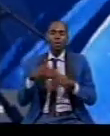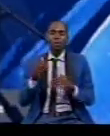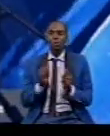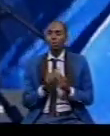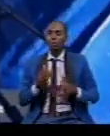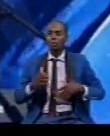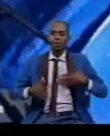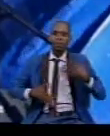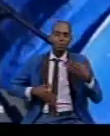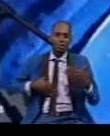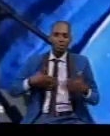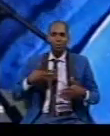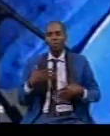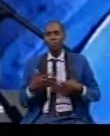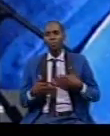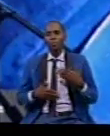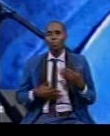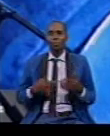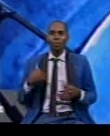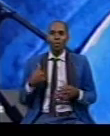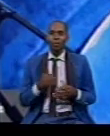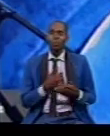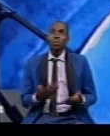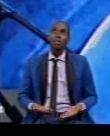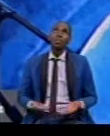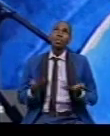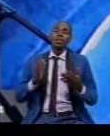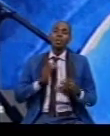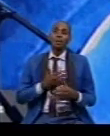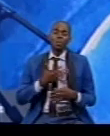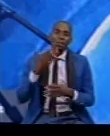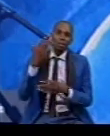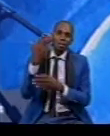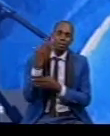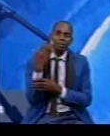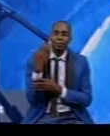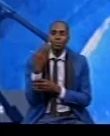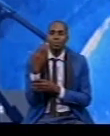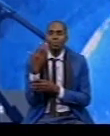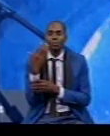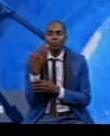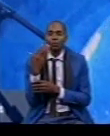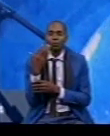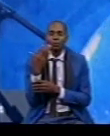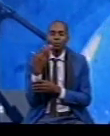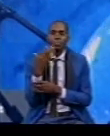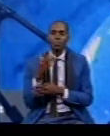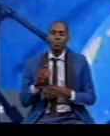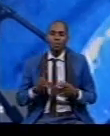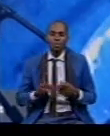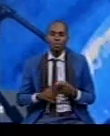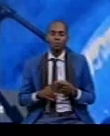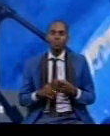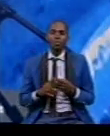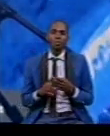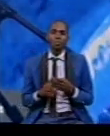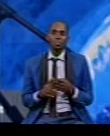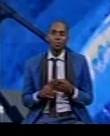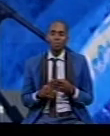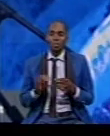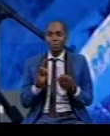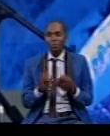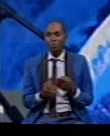tonight. Number one, we're looking at the restoration. The restoration. Here is